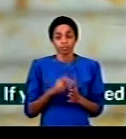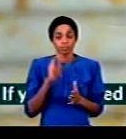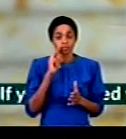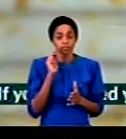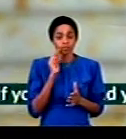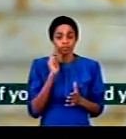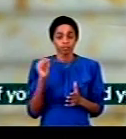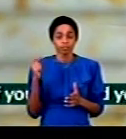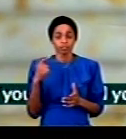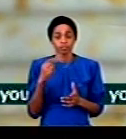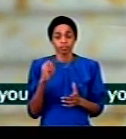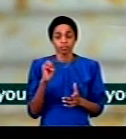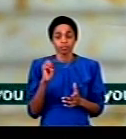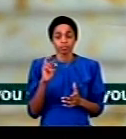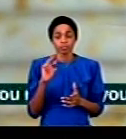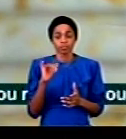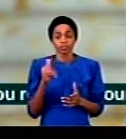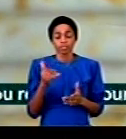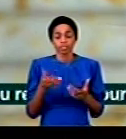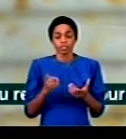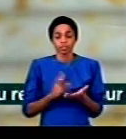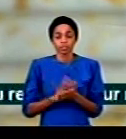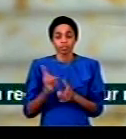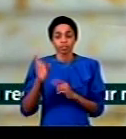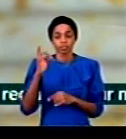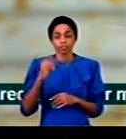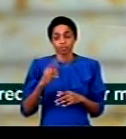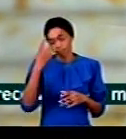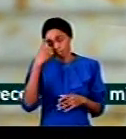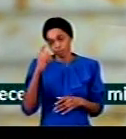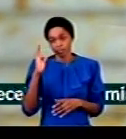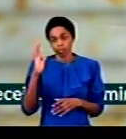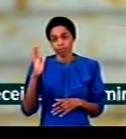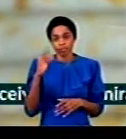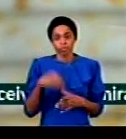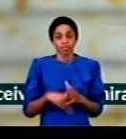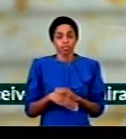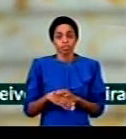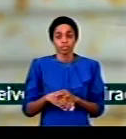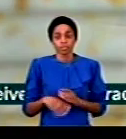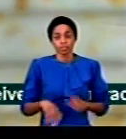Ever since I got married, I was told that I had fibroid. And